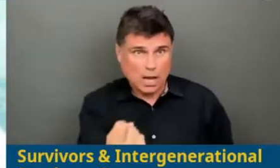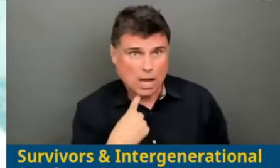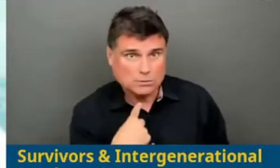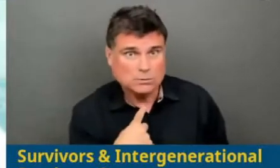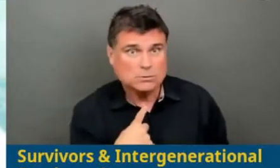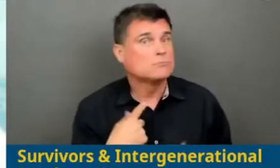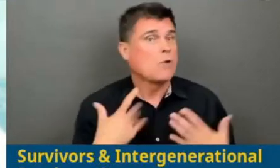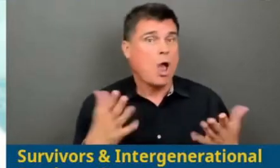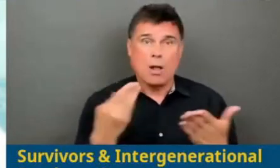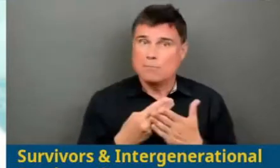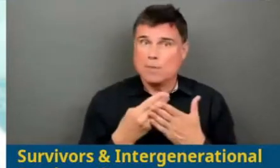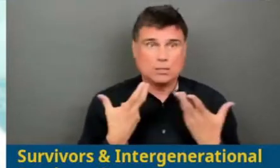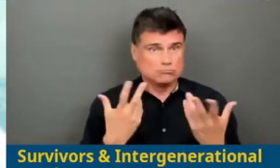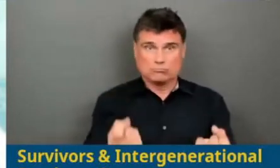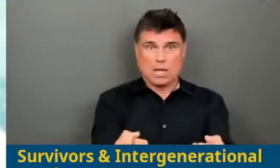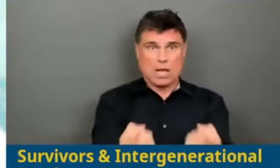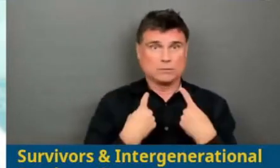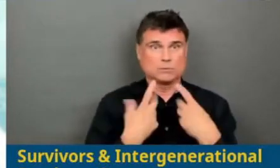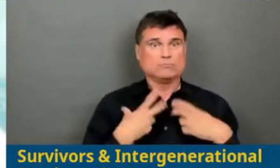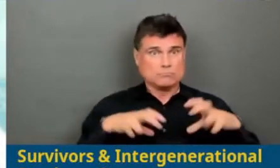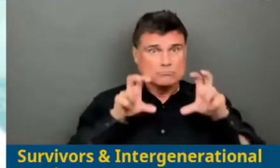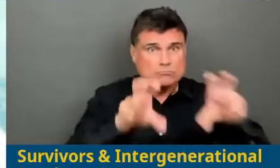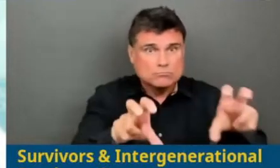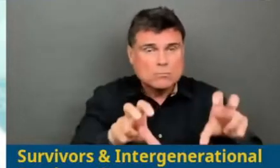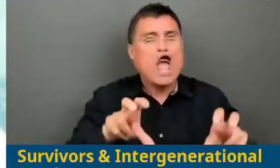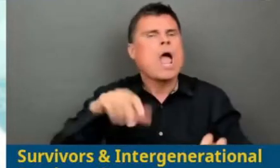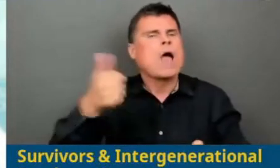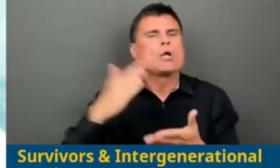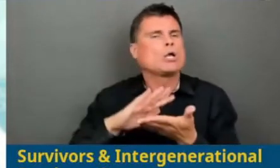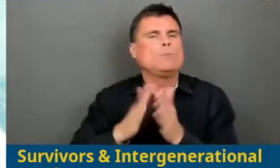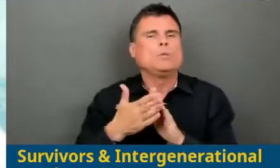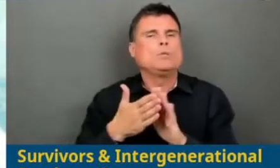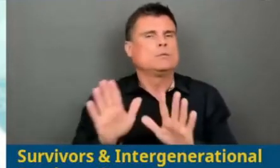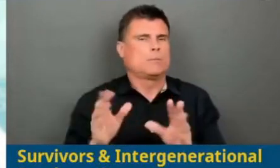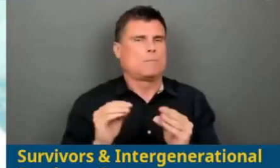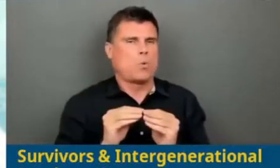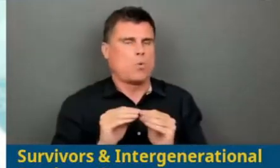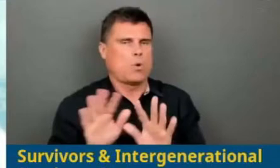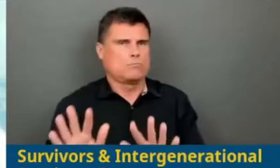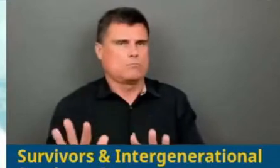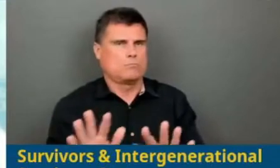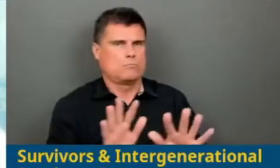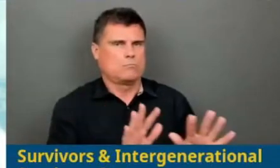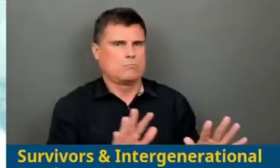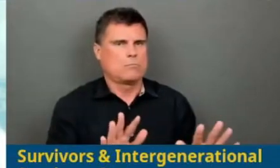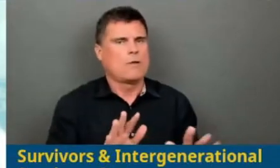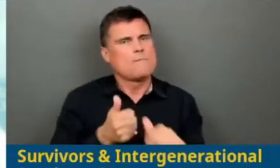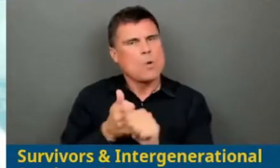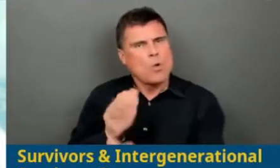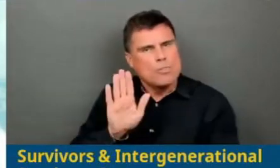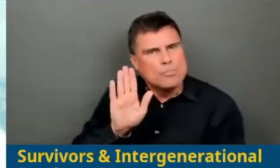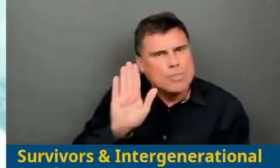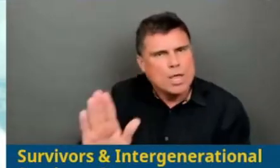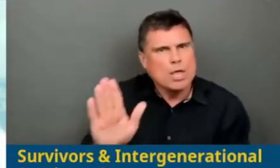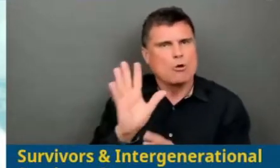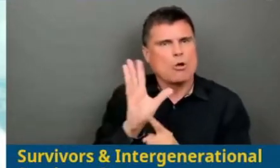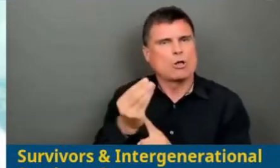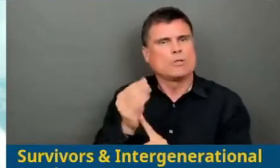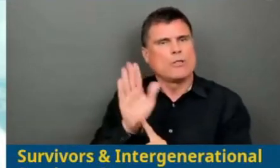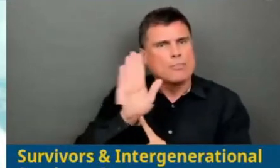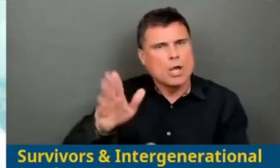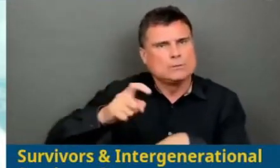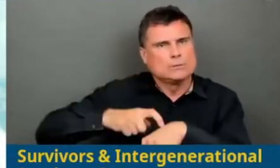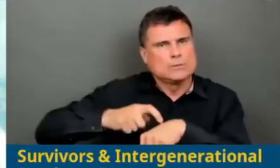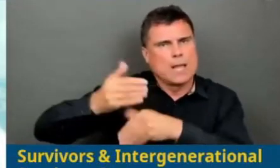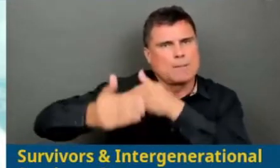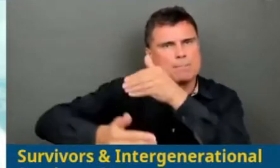so. Others are moving more slowly according to their pace and their cultural protocols and aspirations. So we need to move with